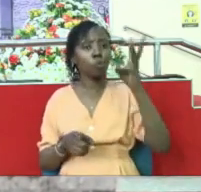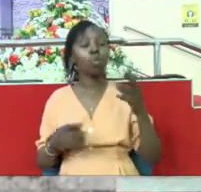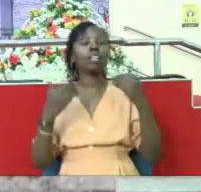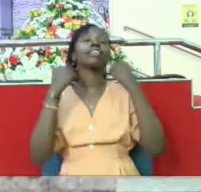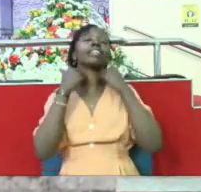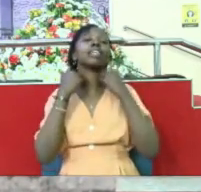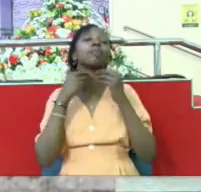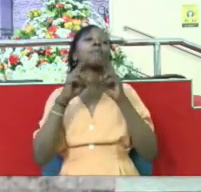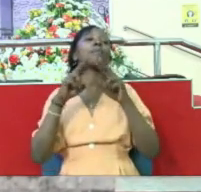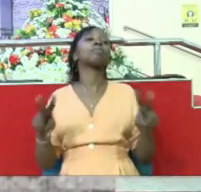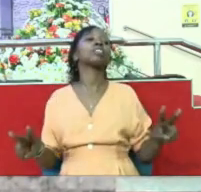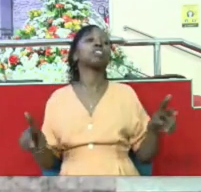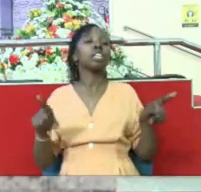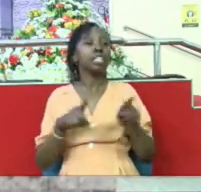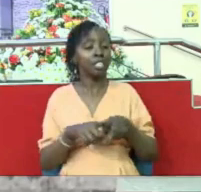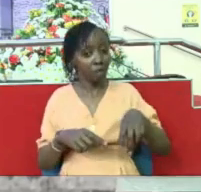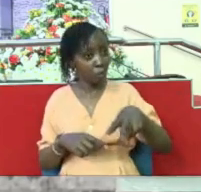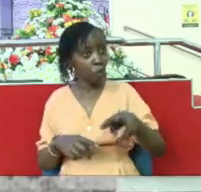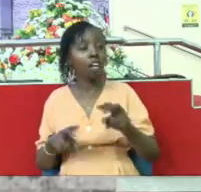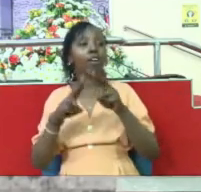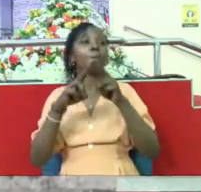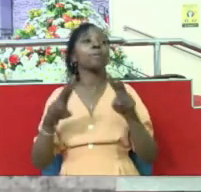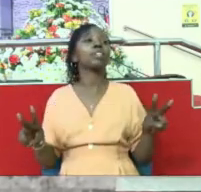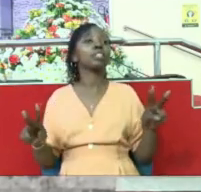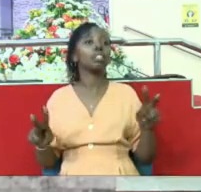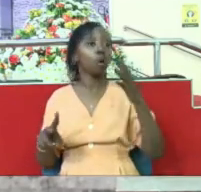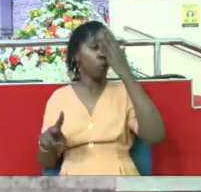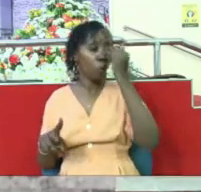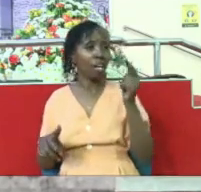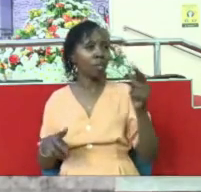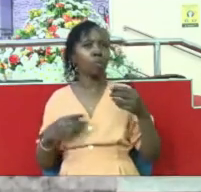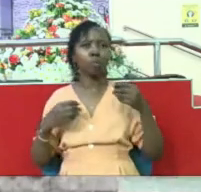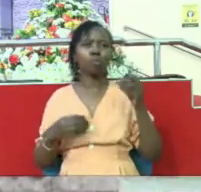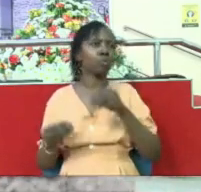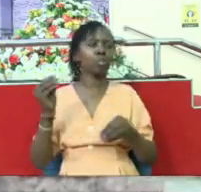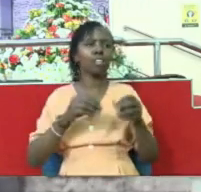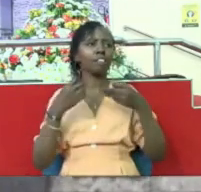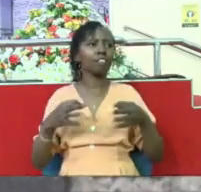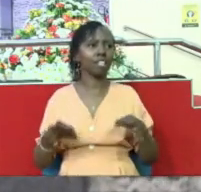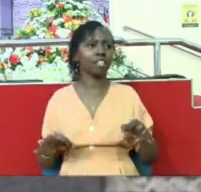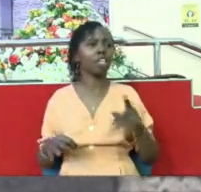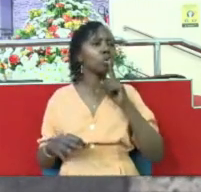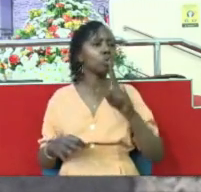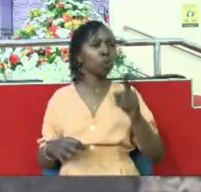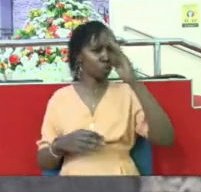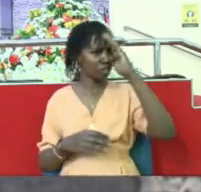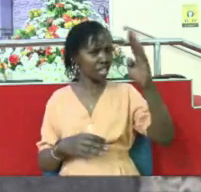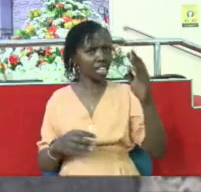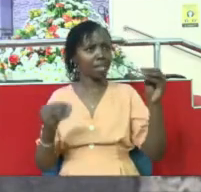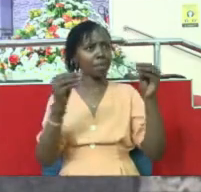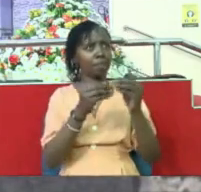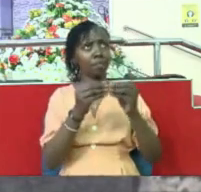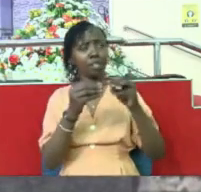Na utasonga hapa na amani. Bwana Yesu wasifiwe. Amen. Kwa hivyo Jumapili tukikutana pale. On Sunday when we meet.